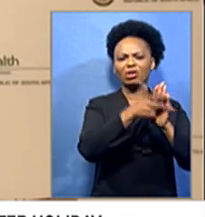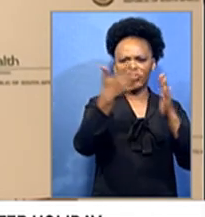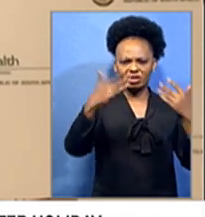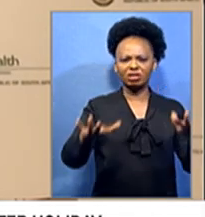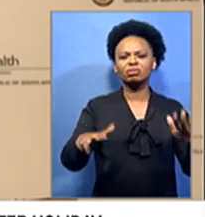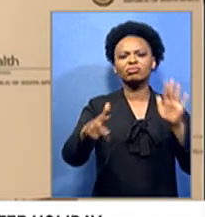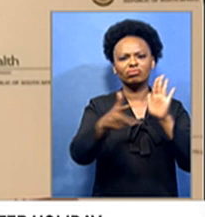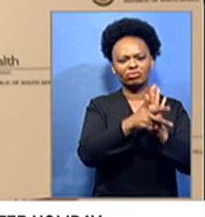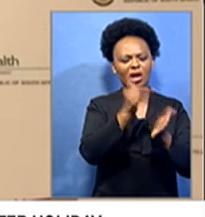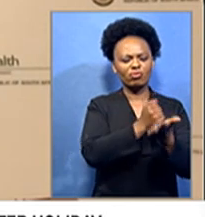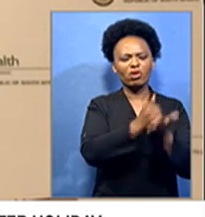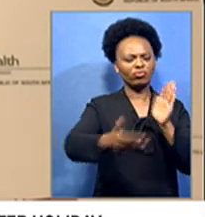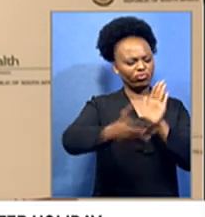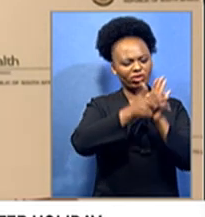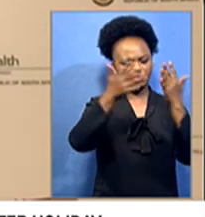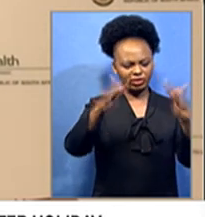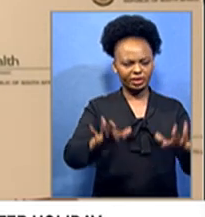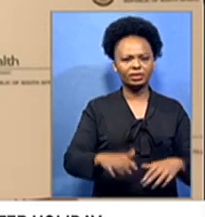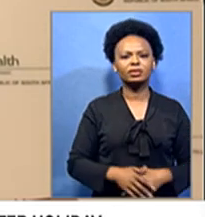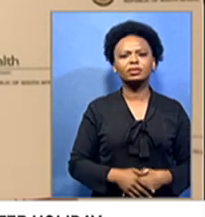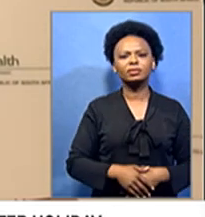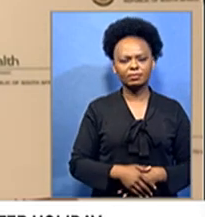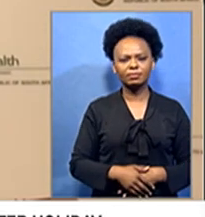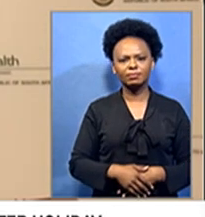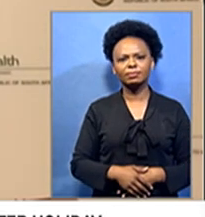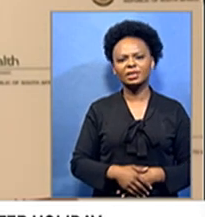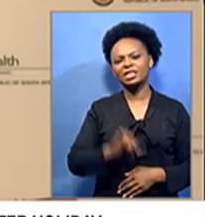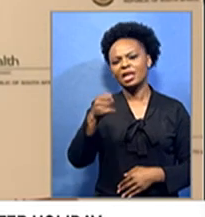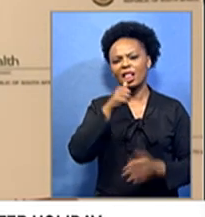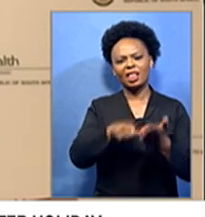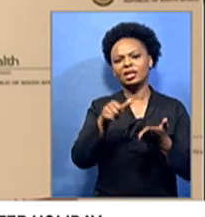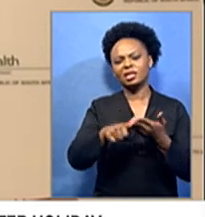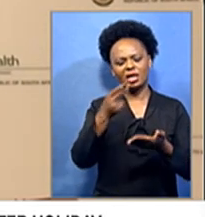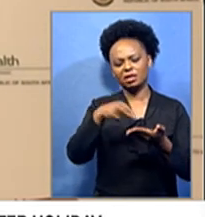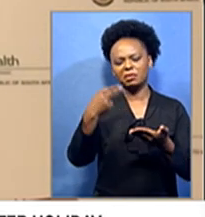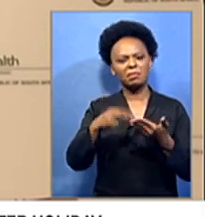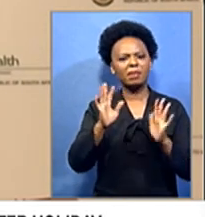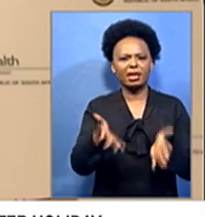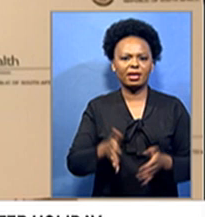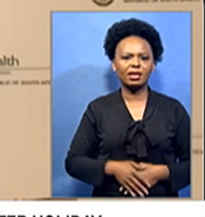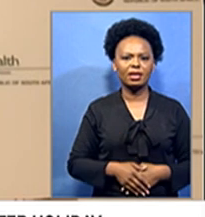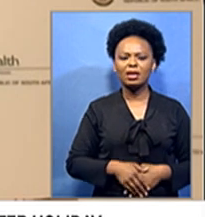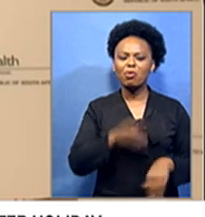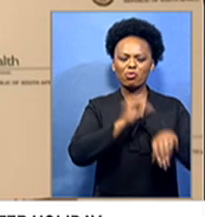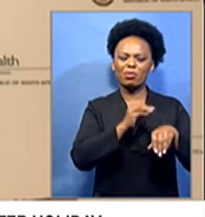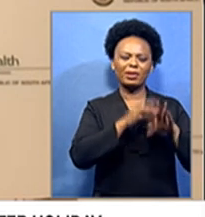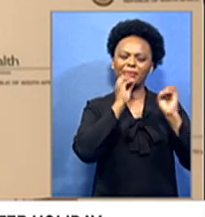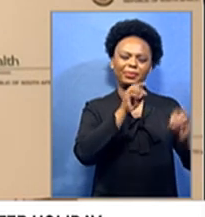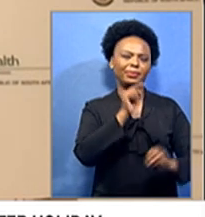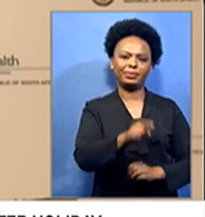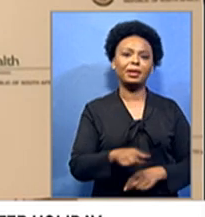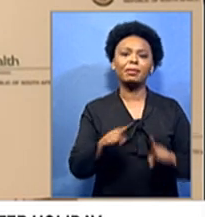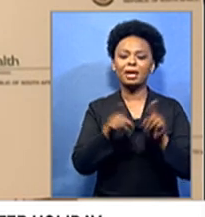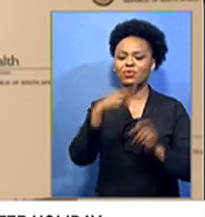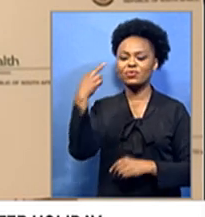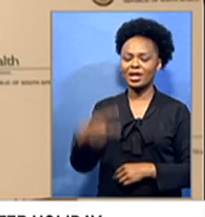it themselves or that's just been issued, it's something that you can just check. But that's not a problem. The real issue, in Aspen, we